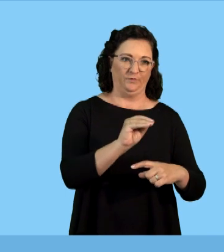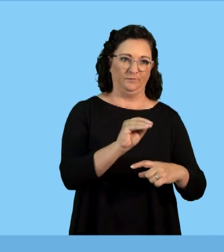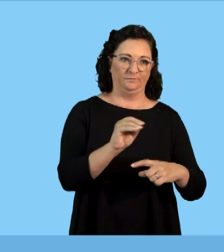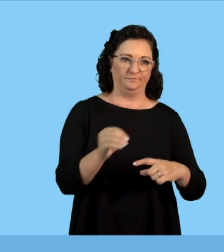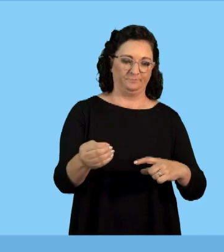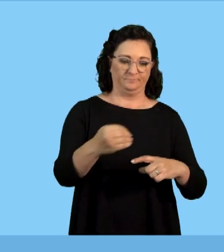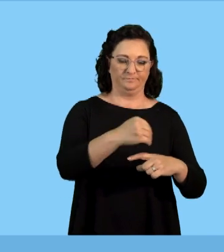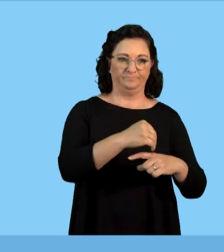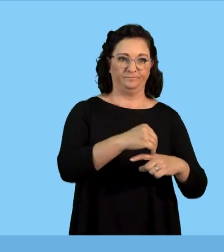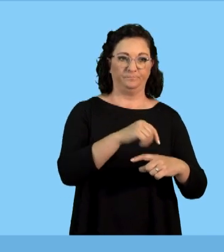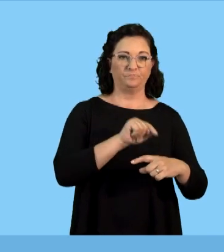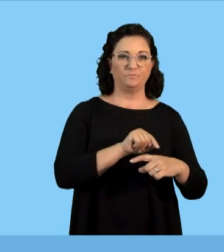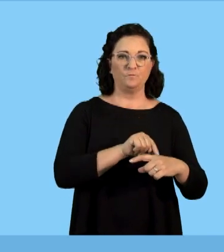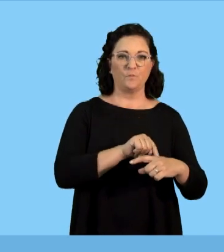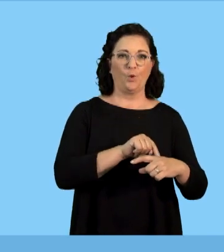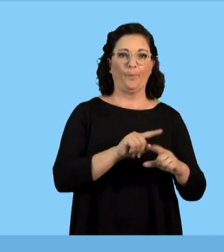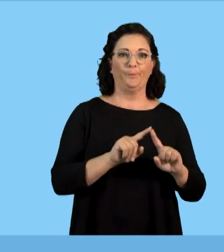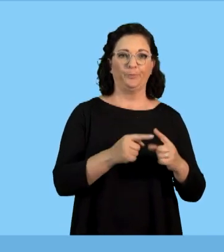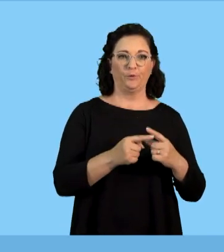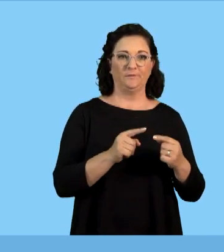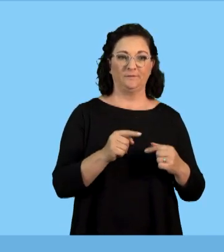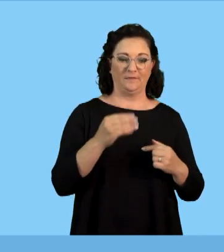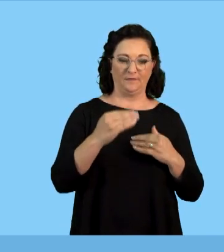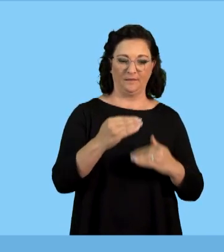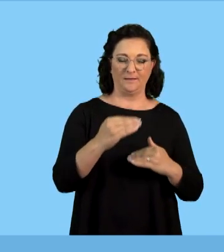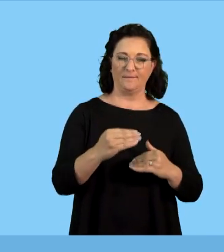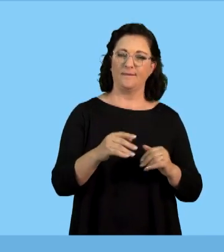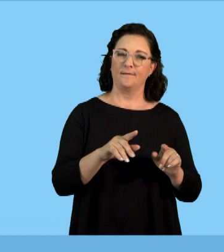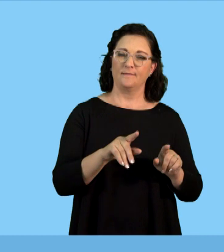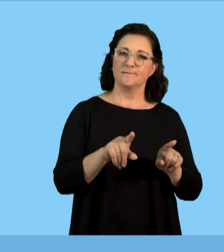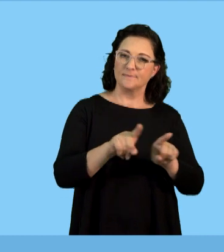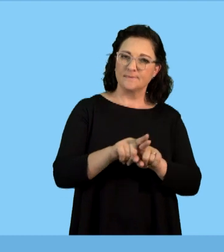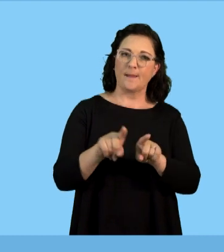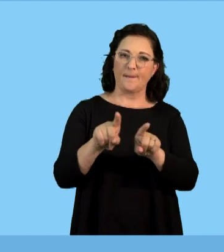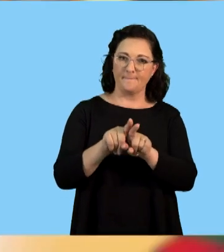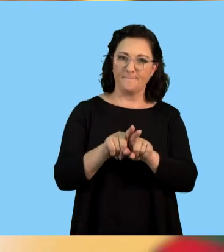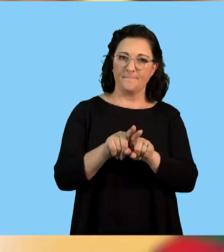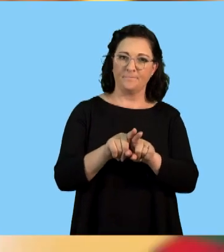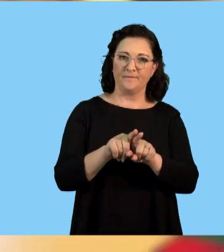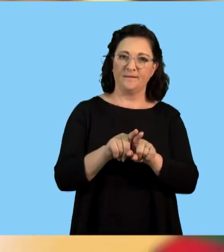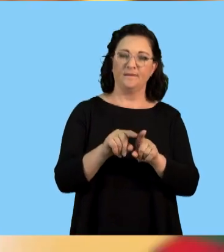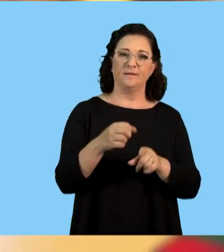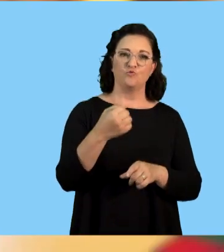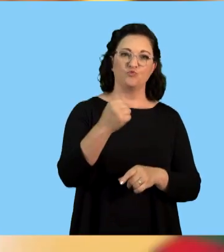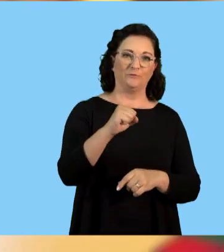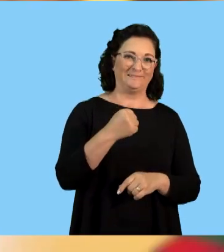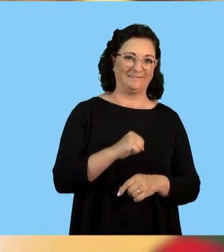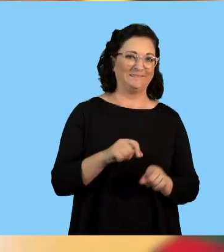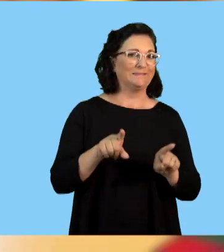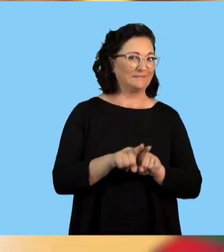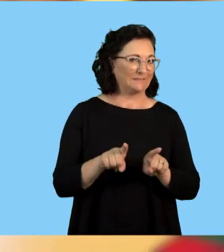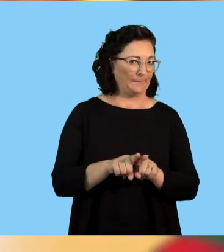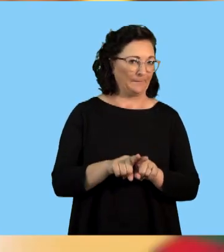here. Once they get to this point, if these two resistors are identical, by that I mean if they have the same